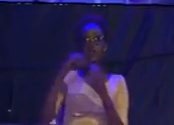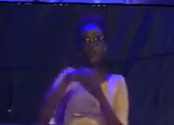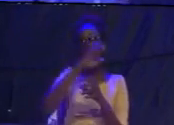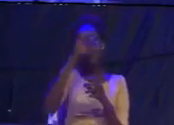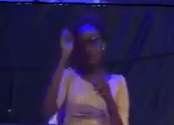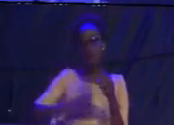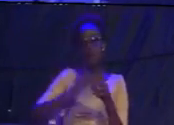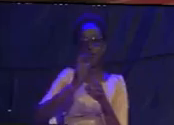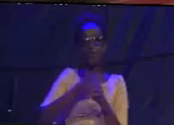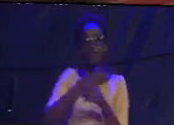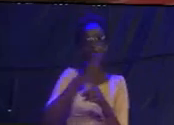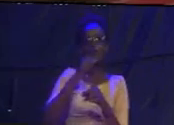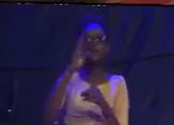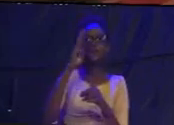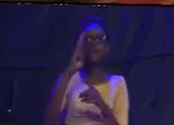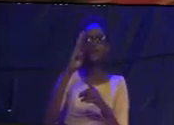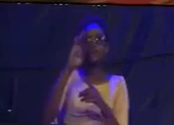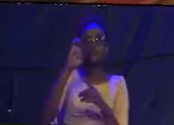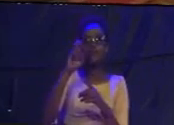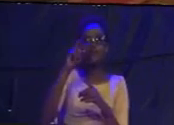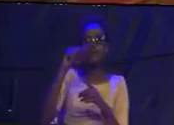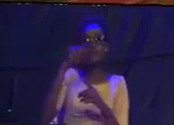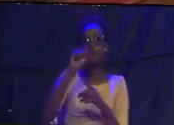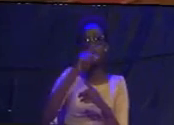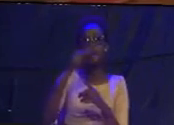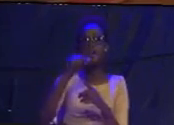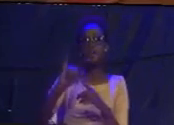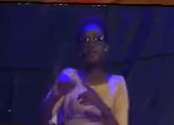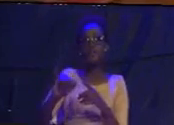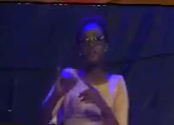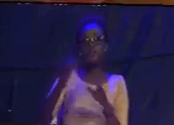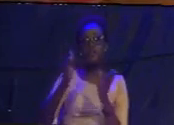Antioch, where Africans who had come from Benghazi, from